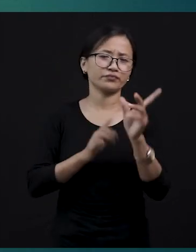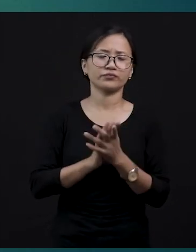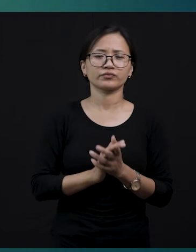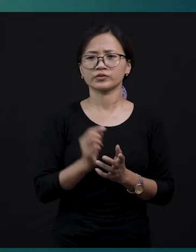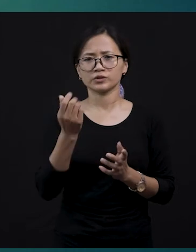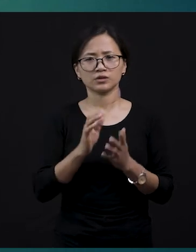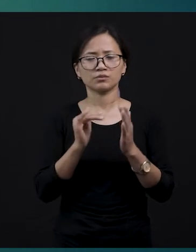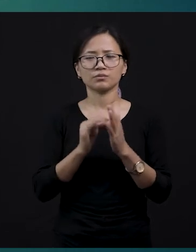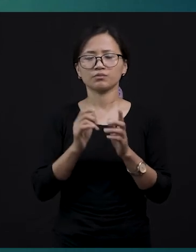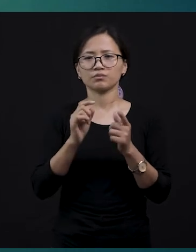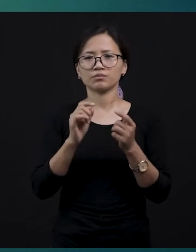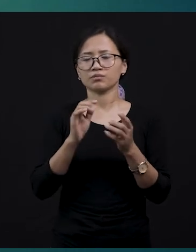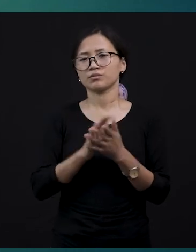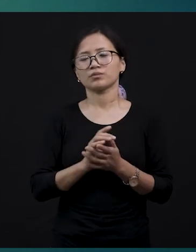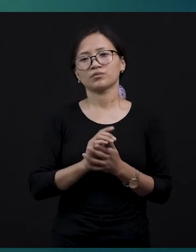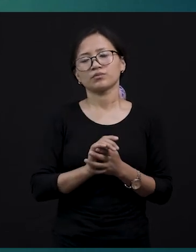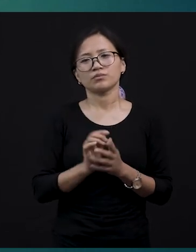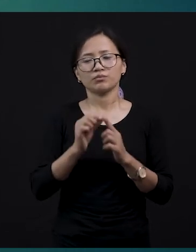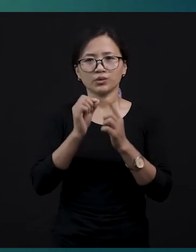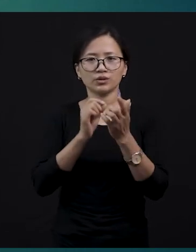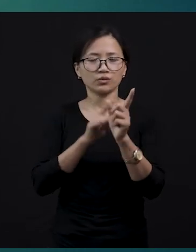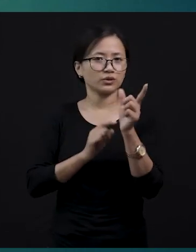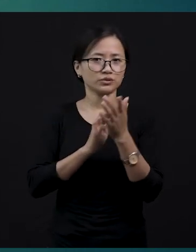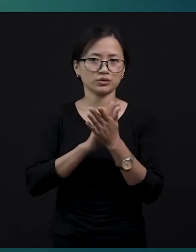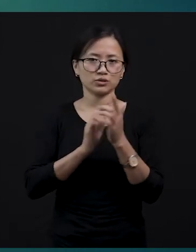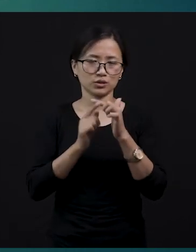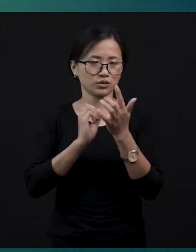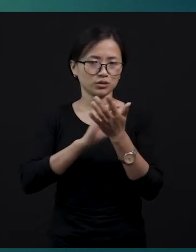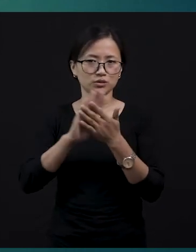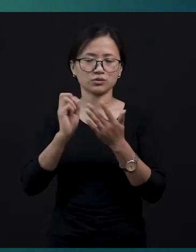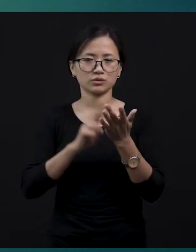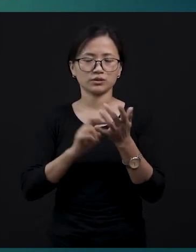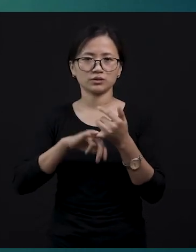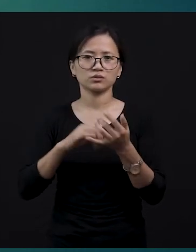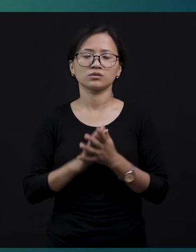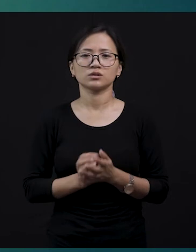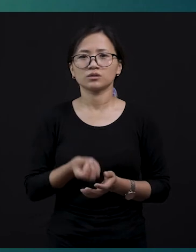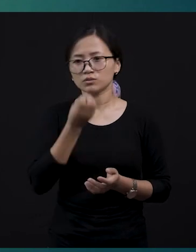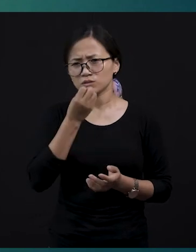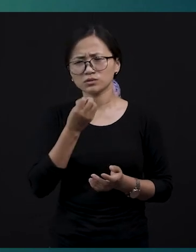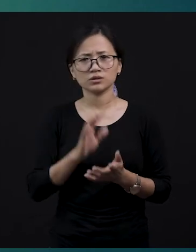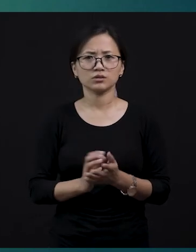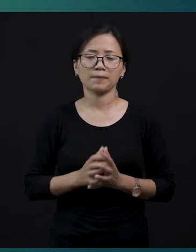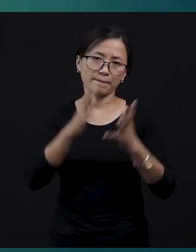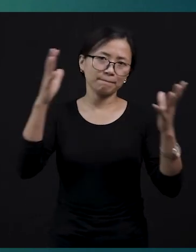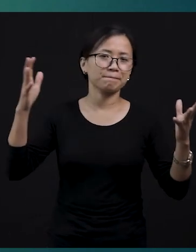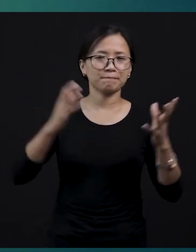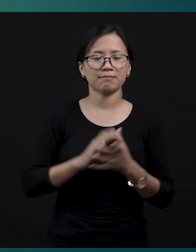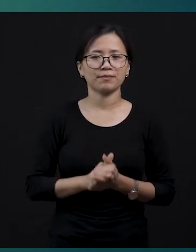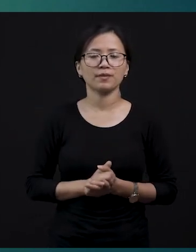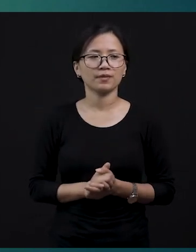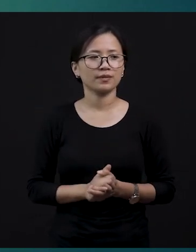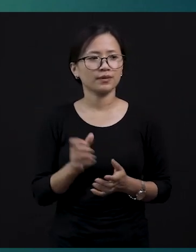Especially like the pythons. They can eat food once in a year and then survive. But whenever they eat, they will eat a big amount, okay?